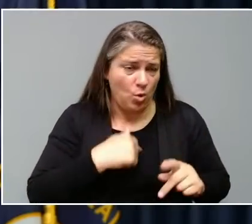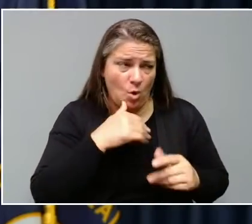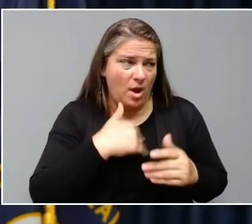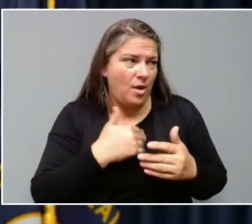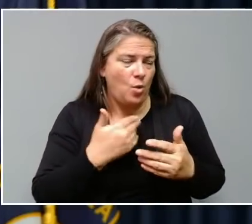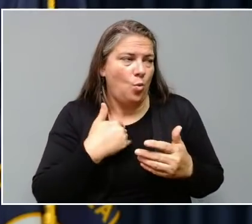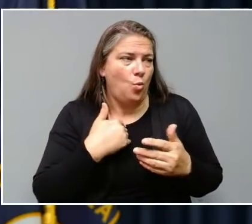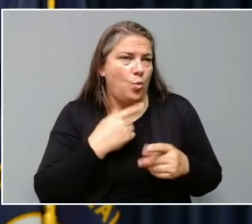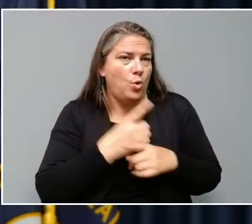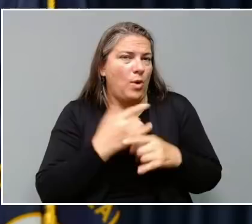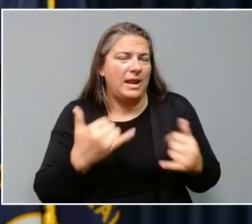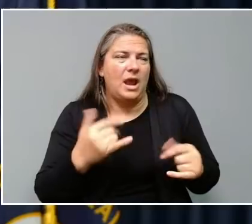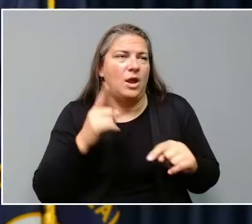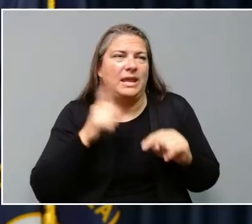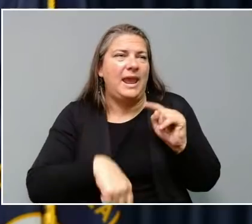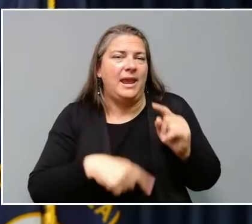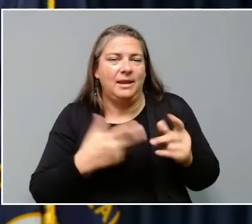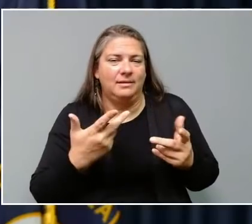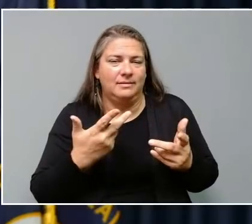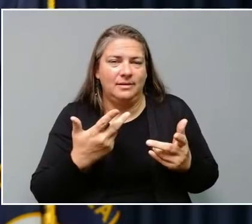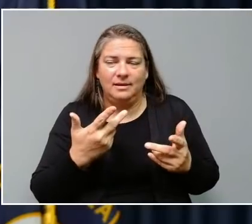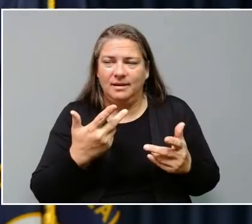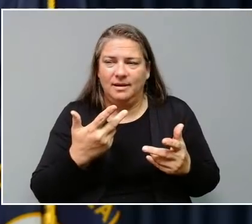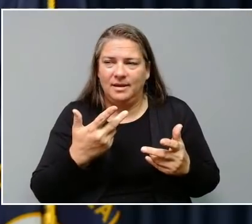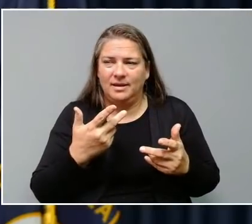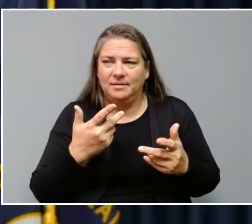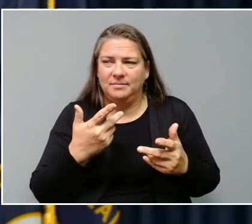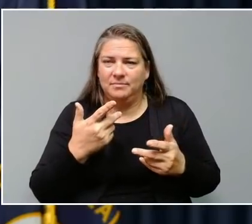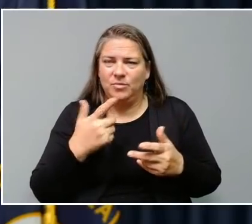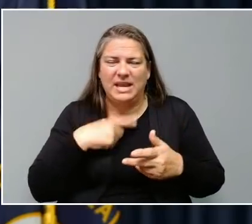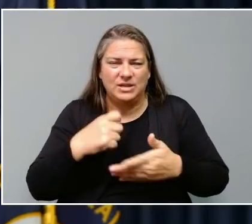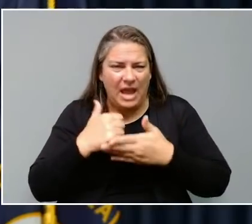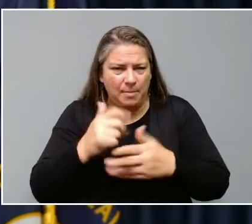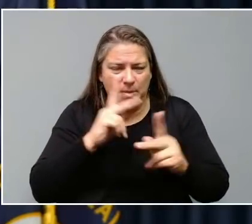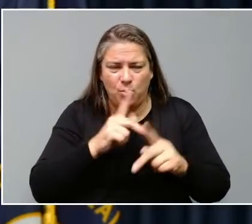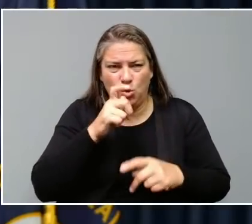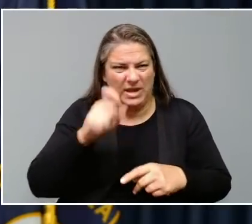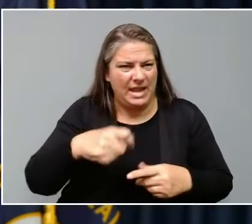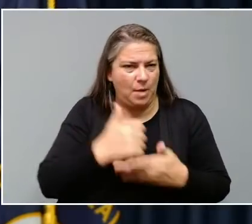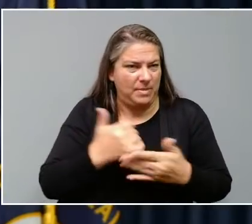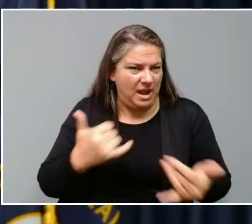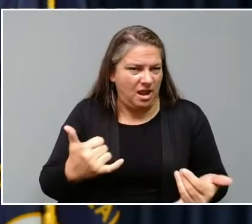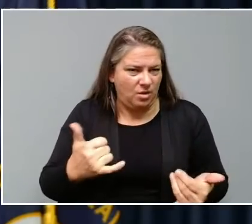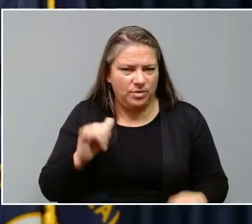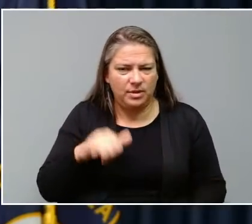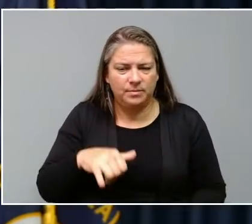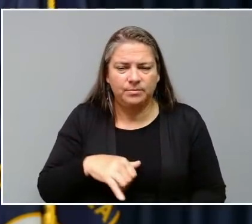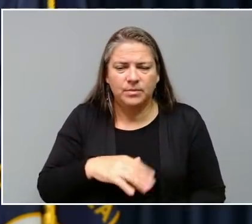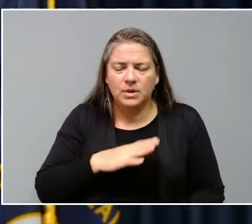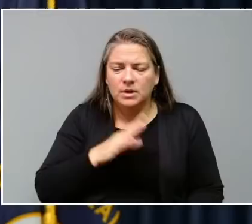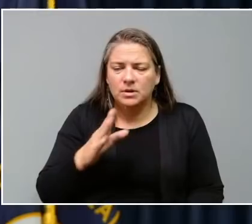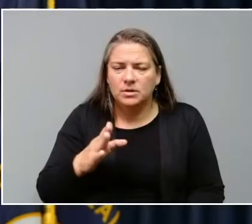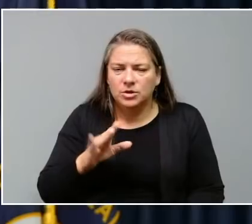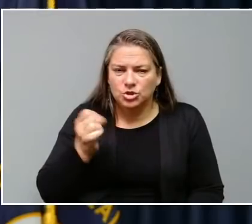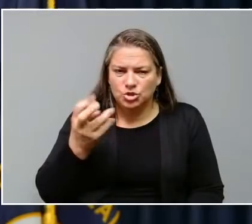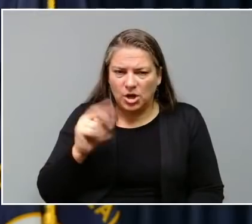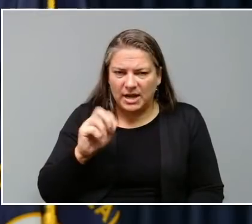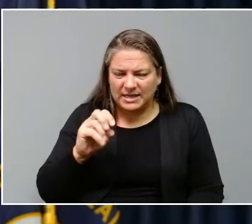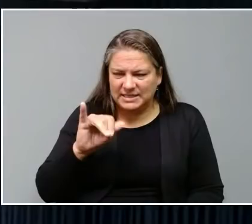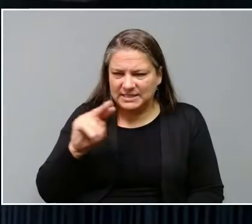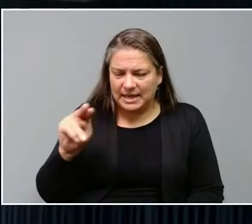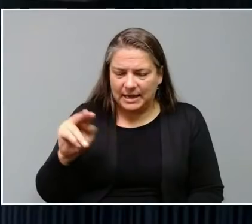now for those that would need more help. John London, WLWT in Cincinnati.